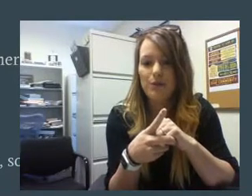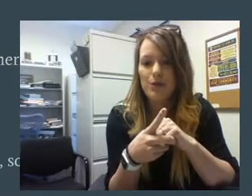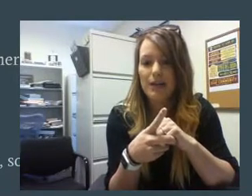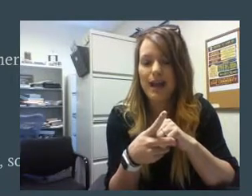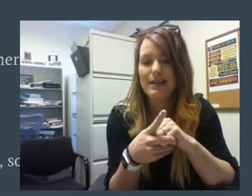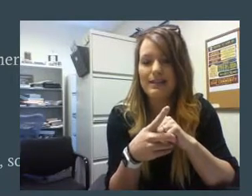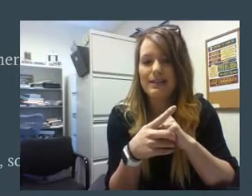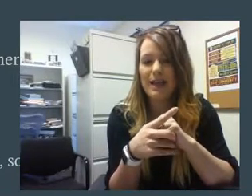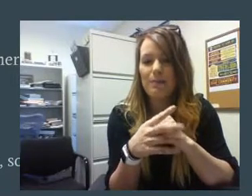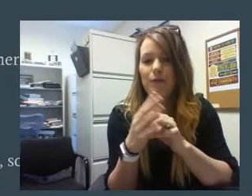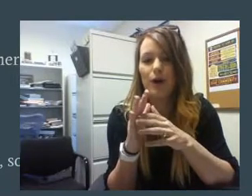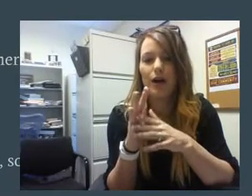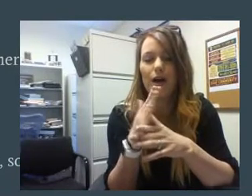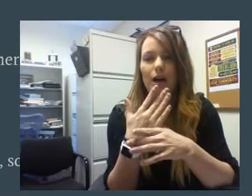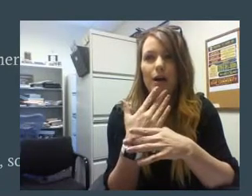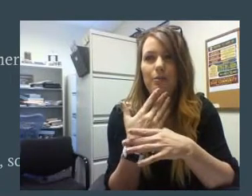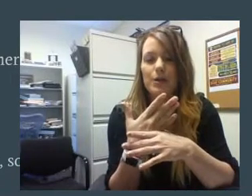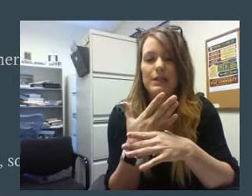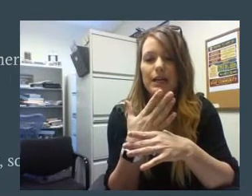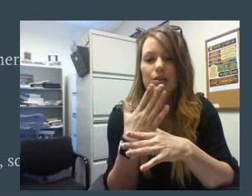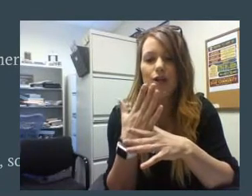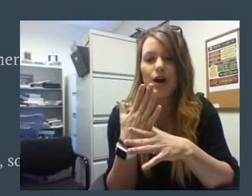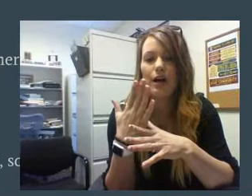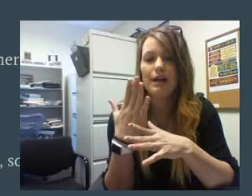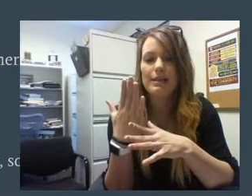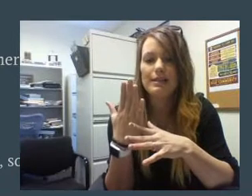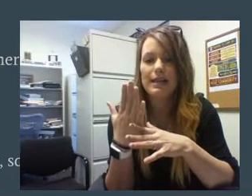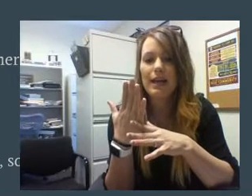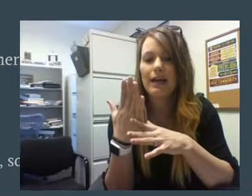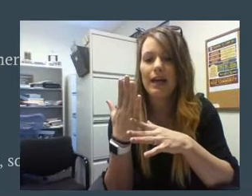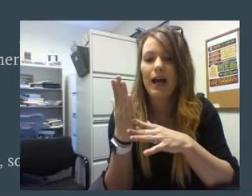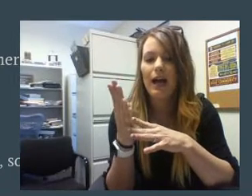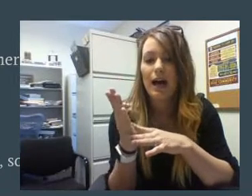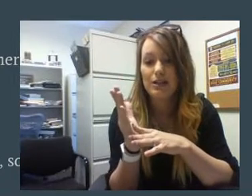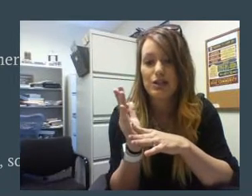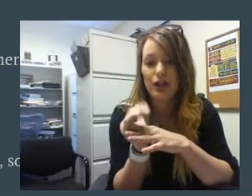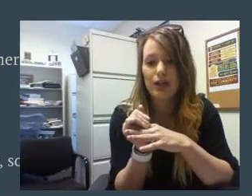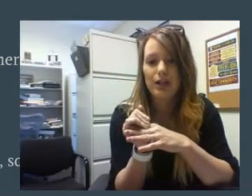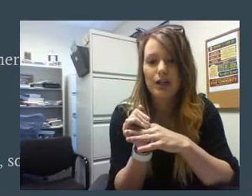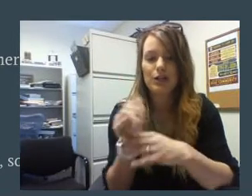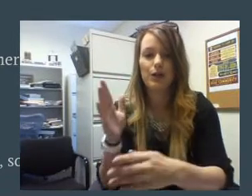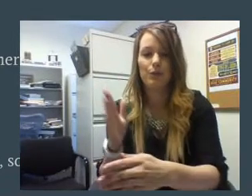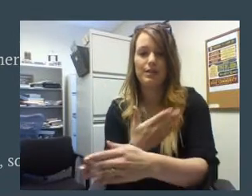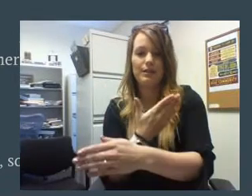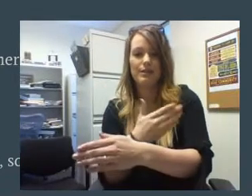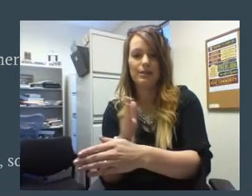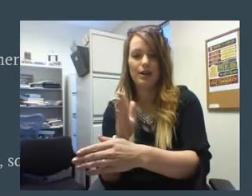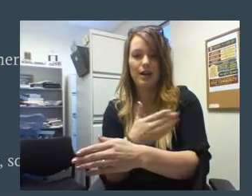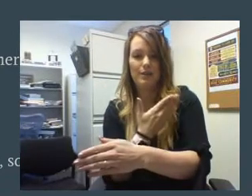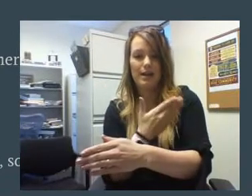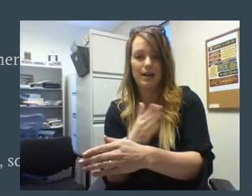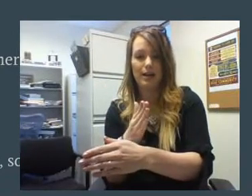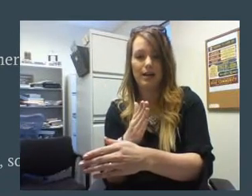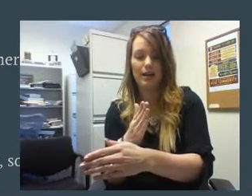sign for music. And it's the same for music, song, sing, concert. So, this is the